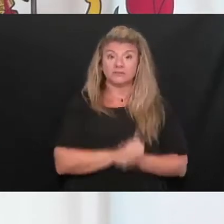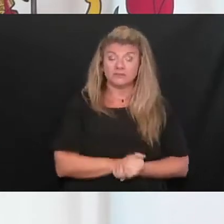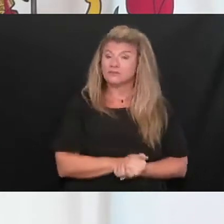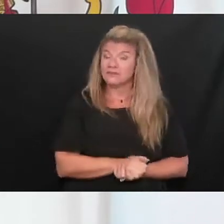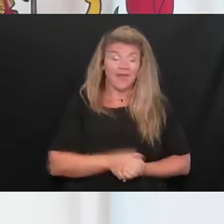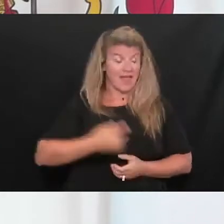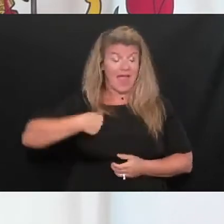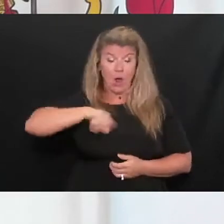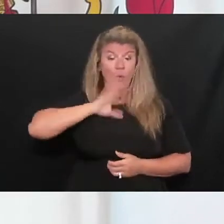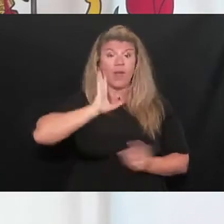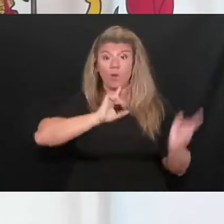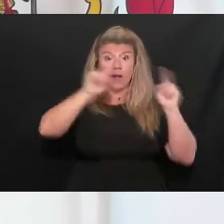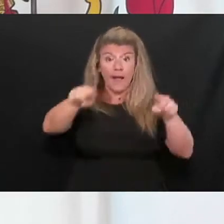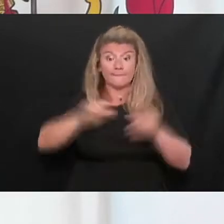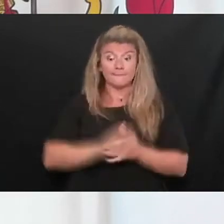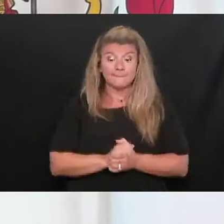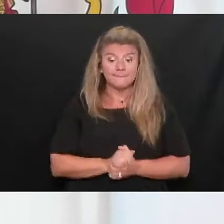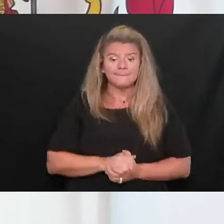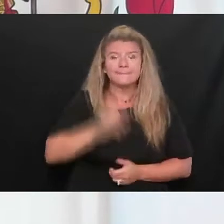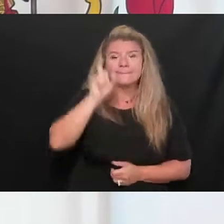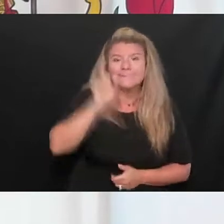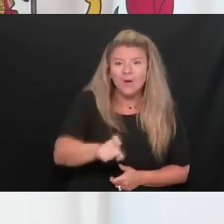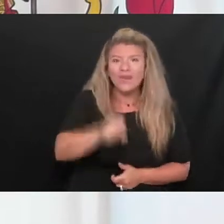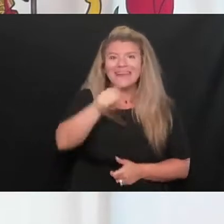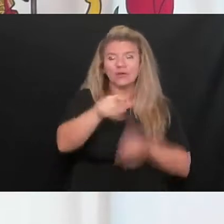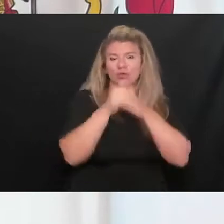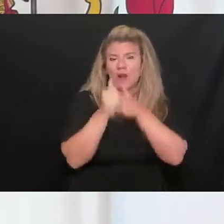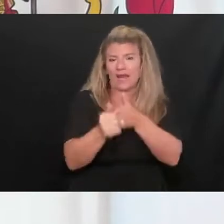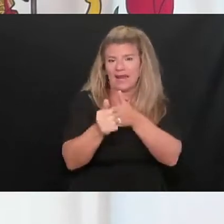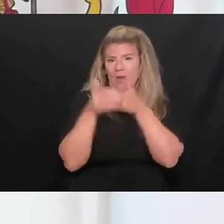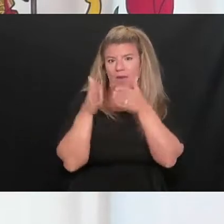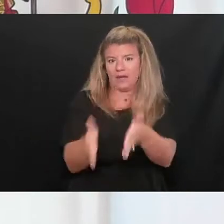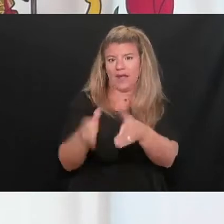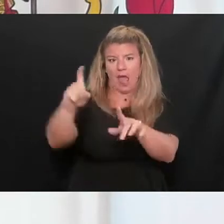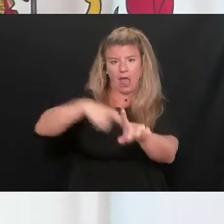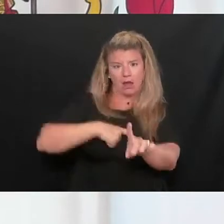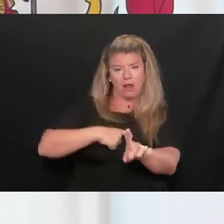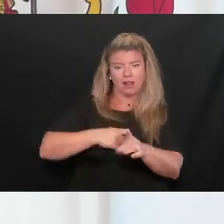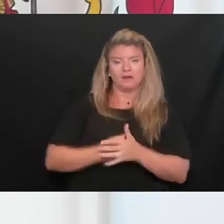we'll come. But we need you to lead the charge and call us.